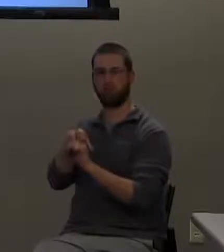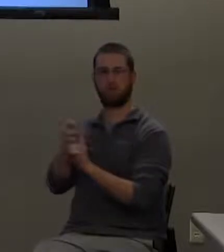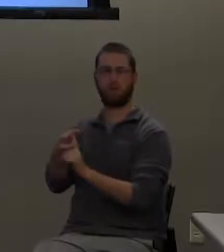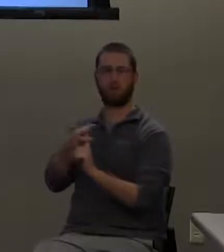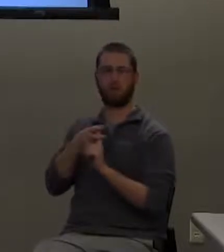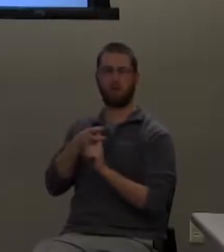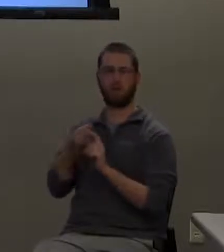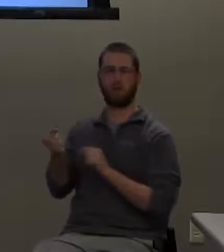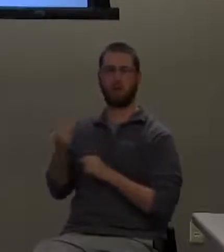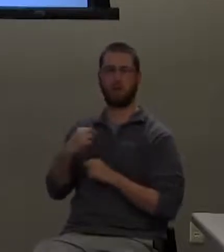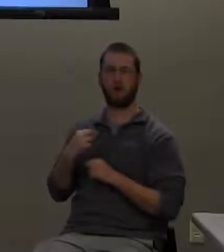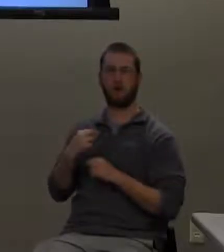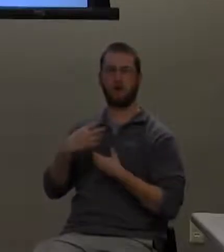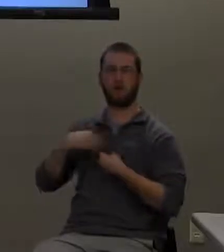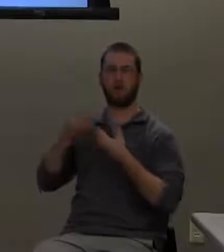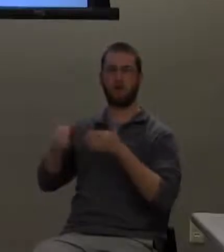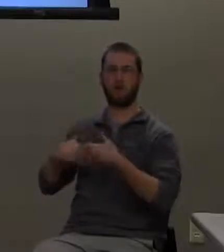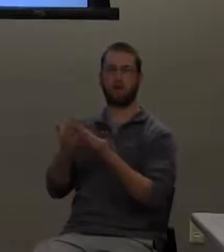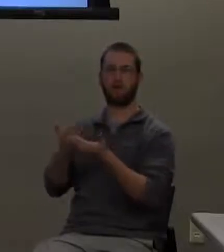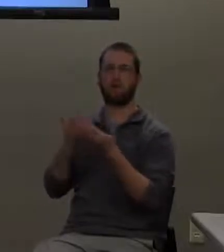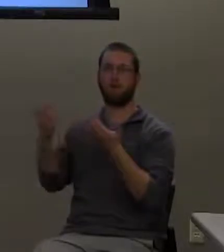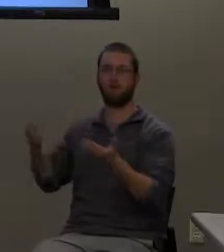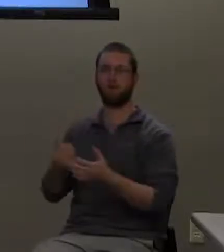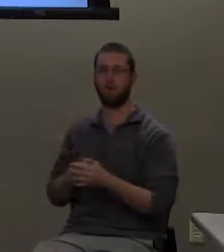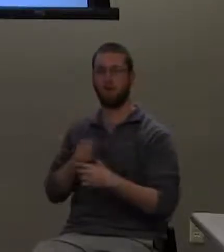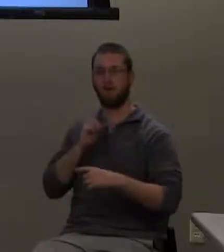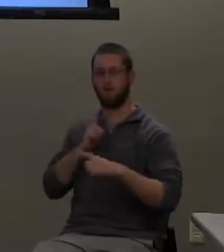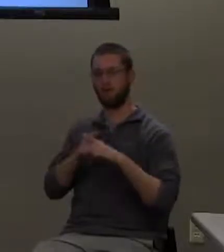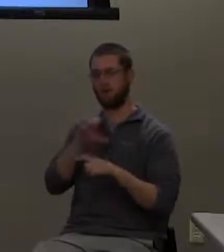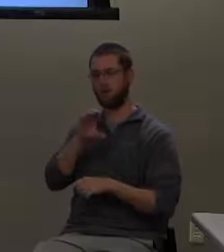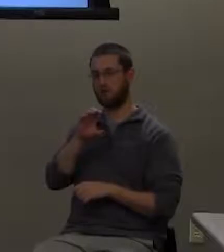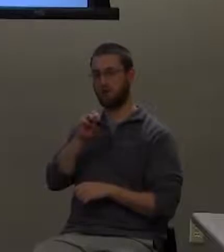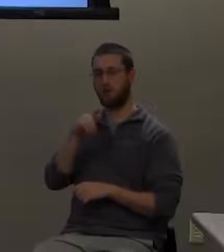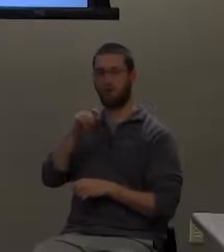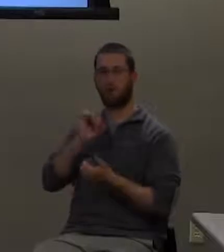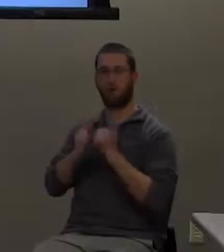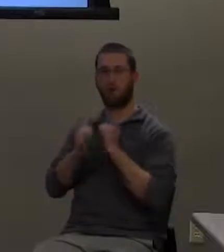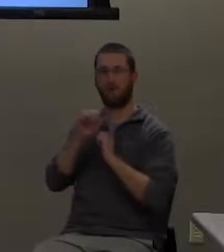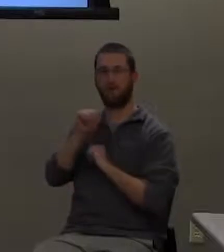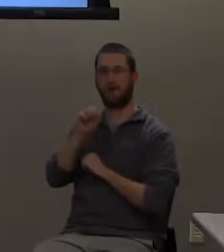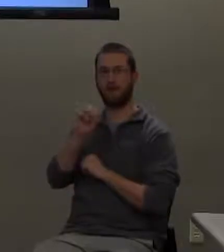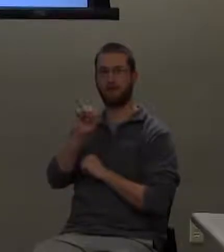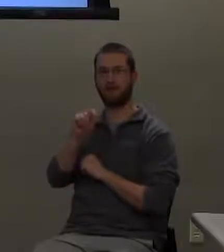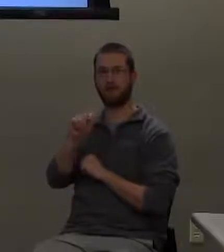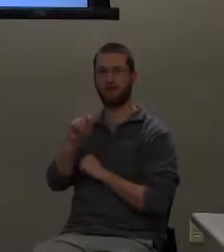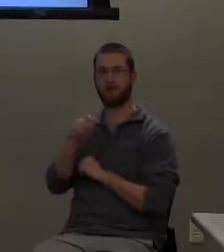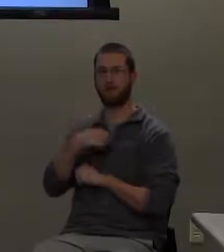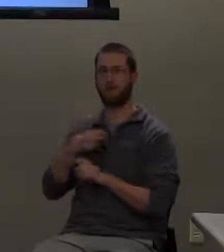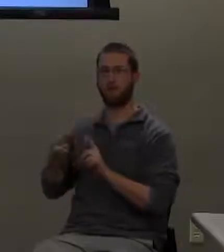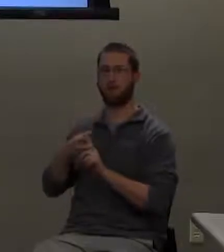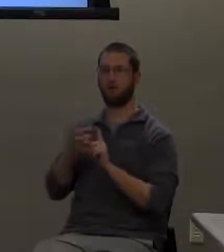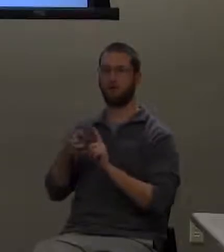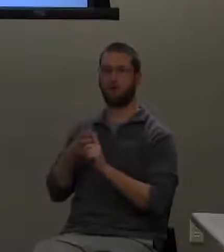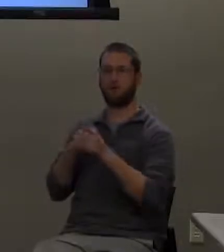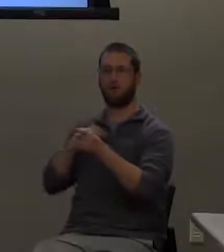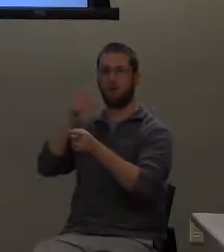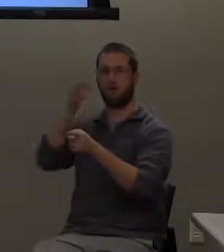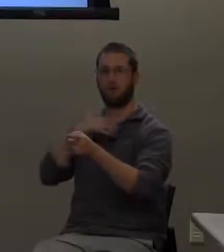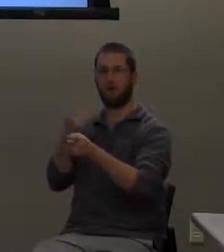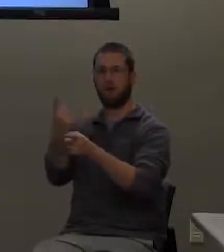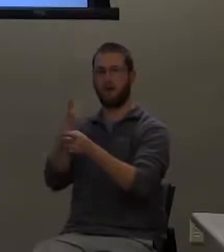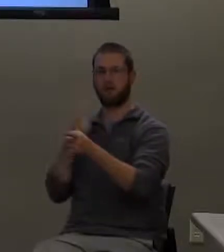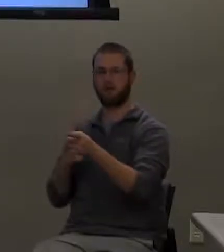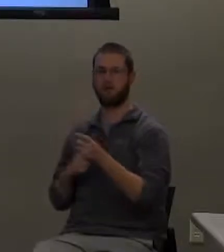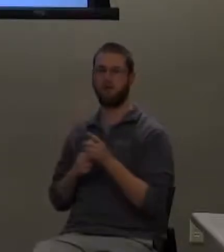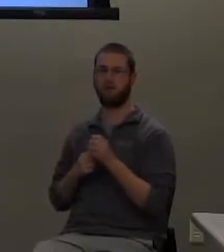much. And let's tie together what our competitive assets are with the types of businesses we try to recruit. I have a question on the... Yes, sir.